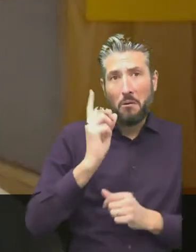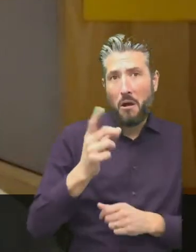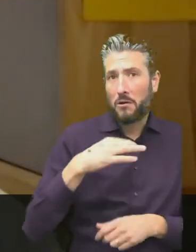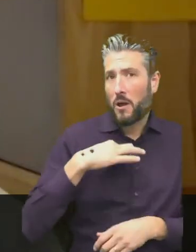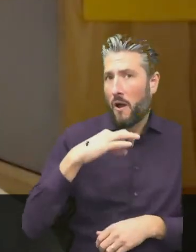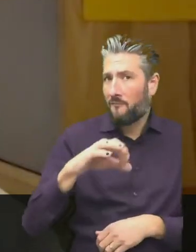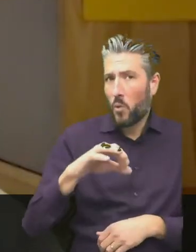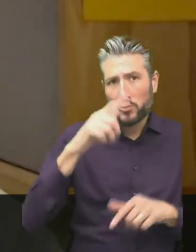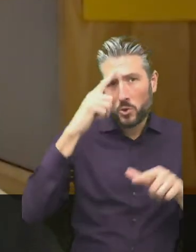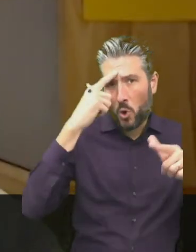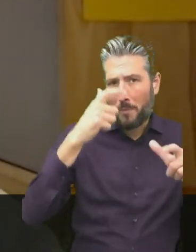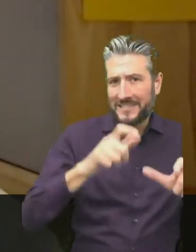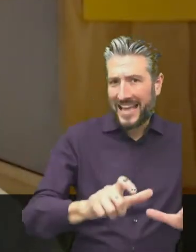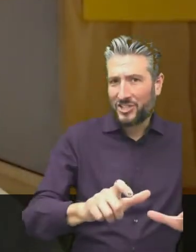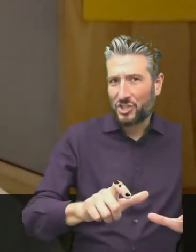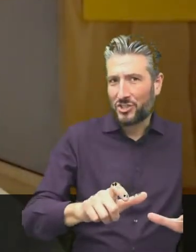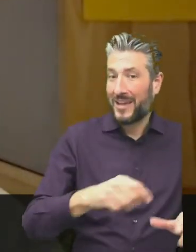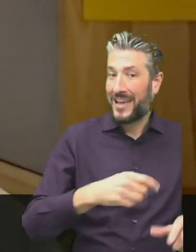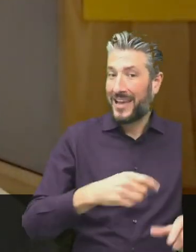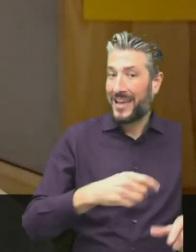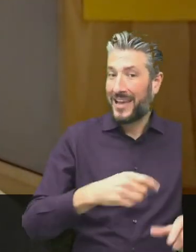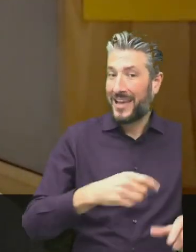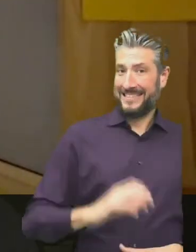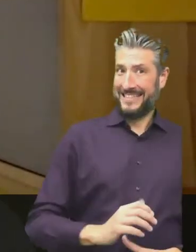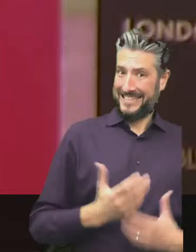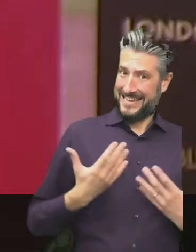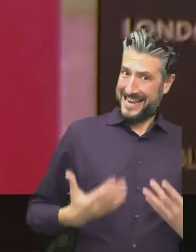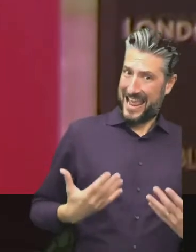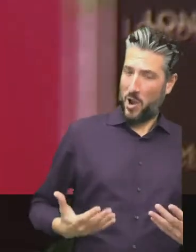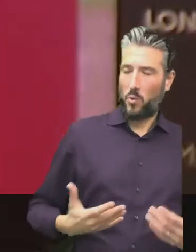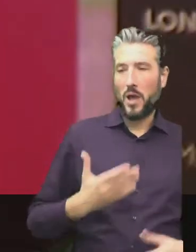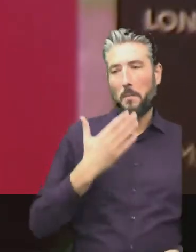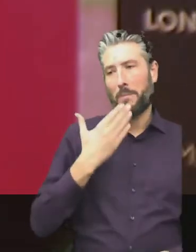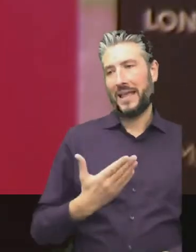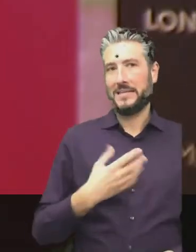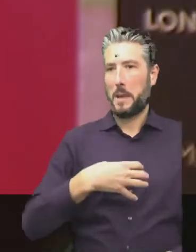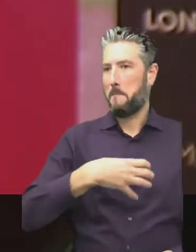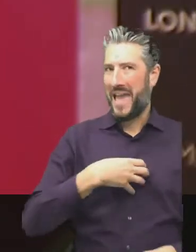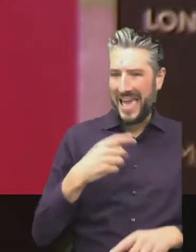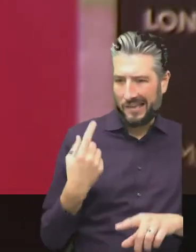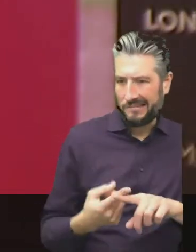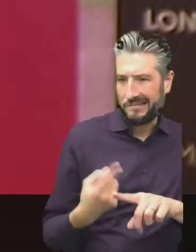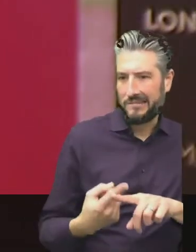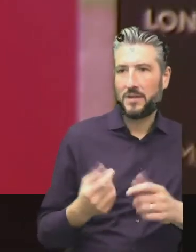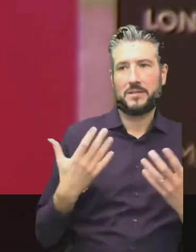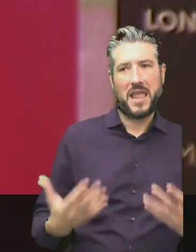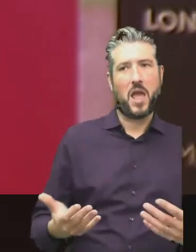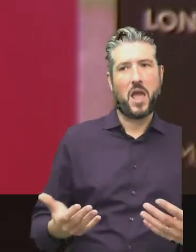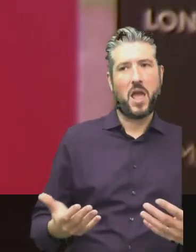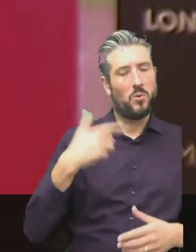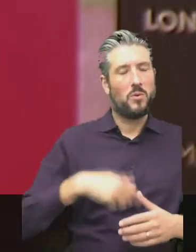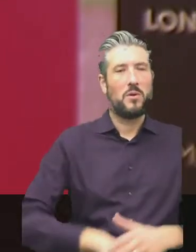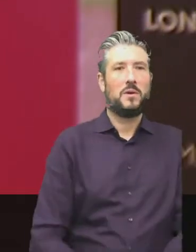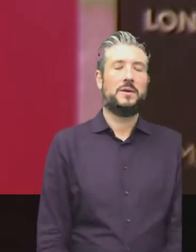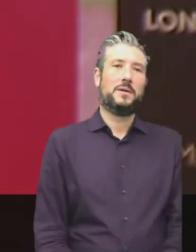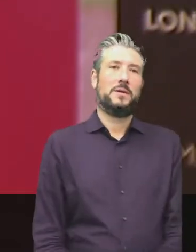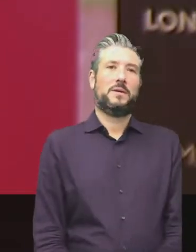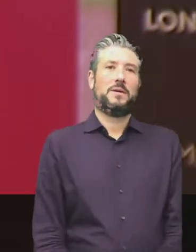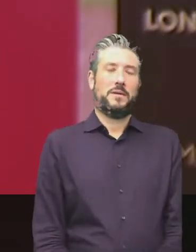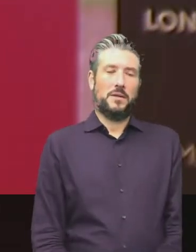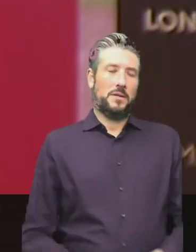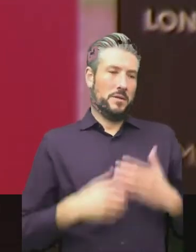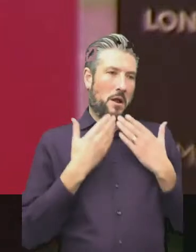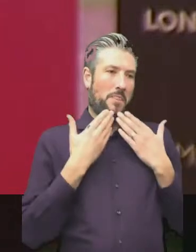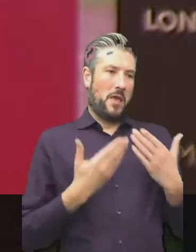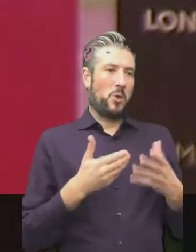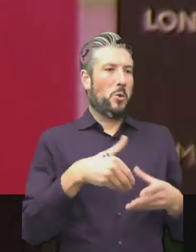wish he'd get his running shoes on. Thank you, Assemblymember Boff. Can I thank Priscilla